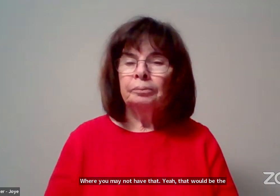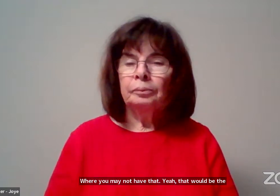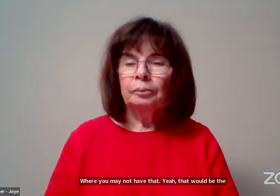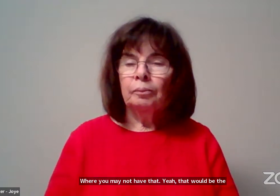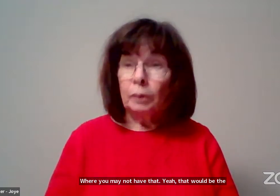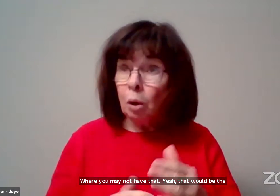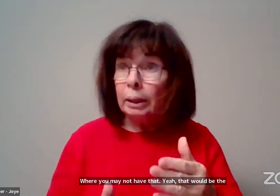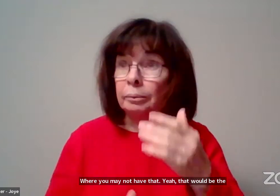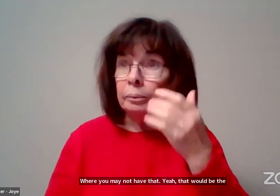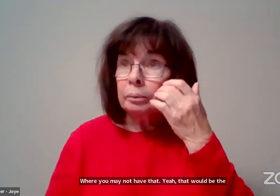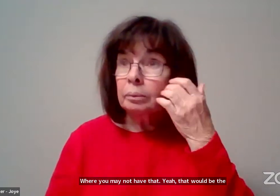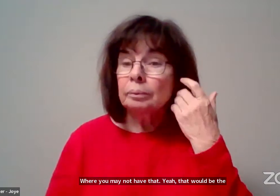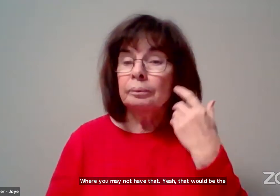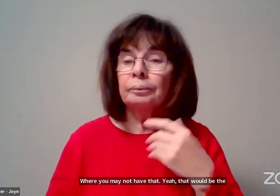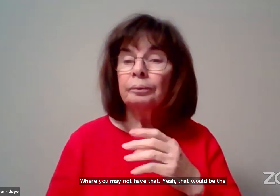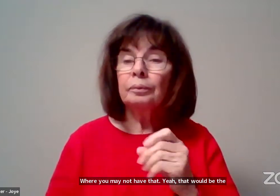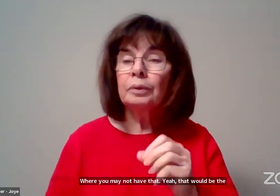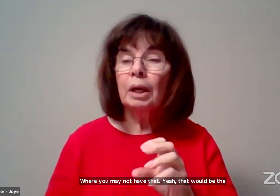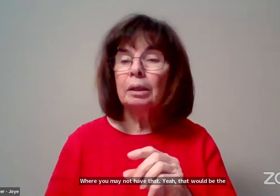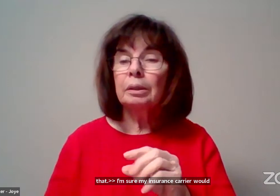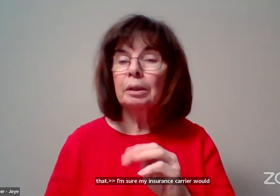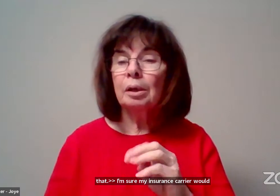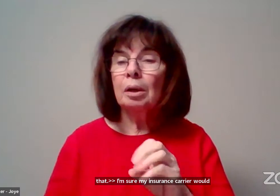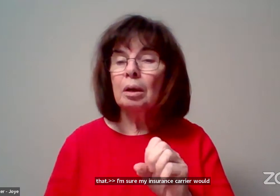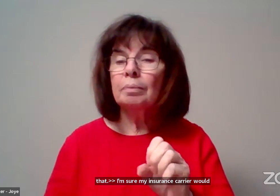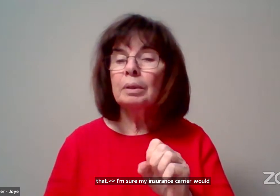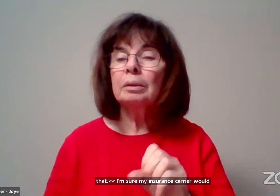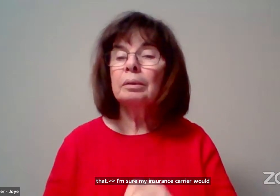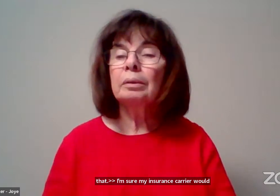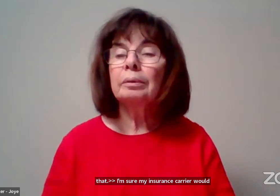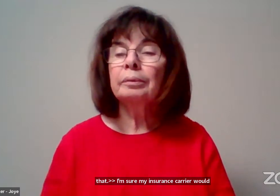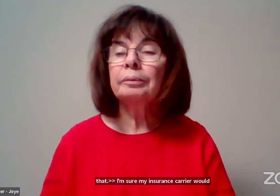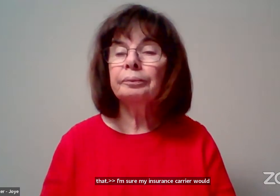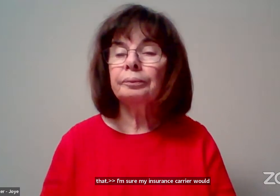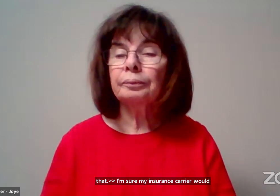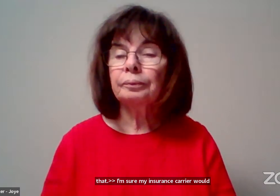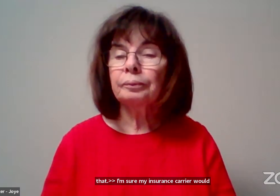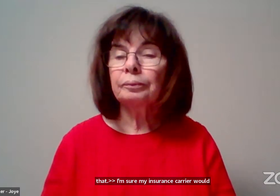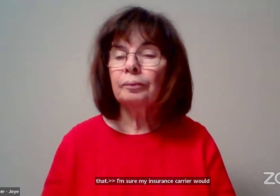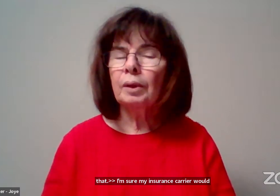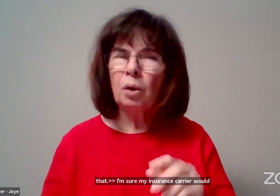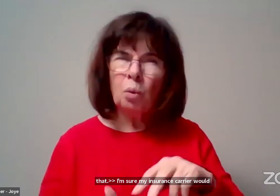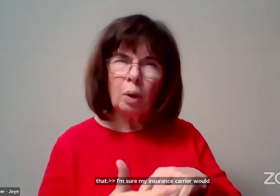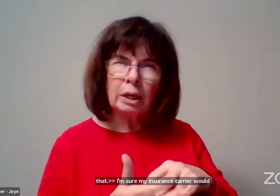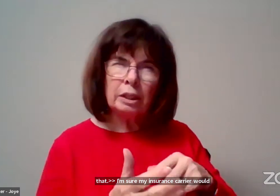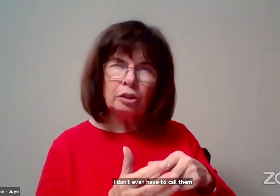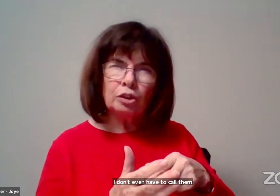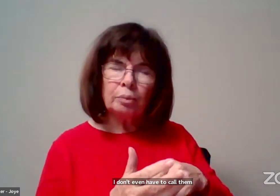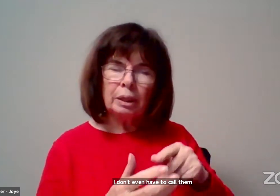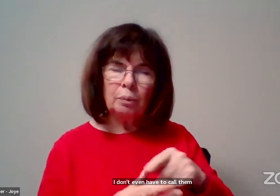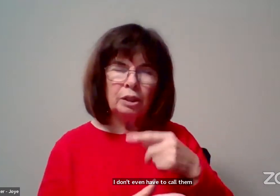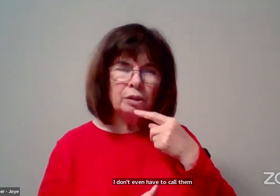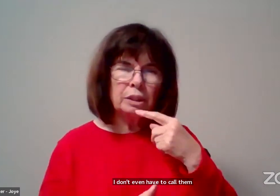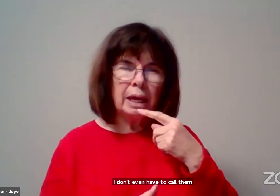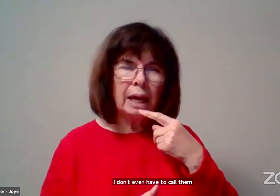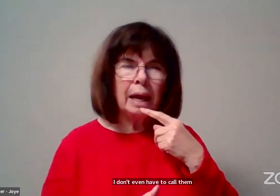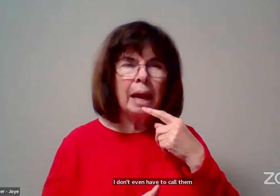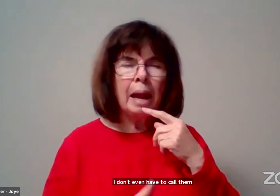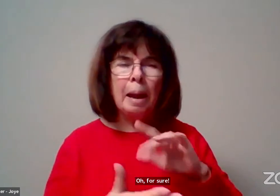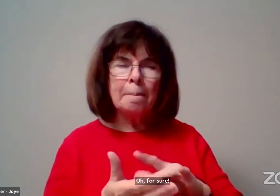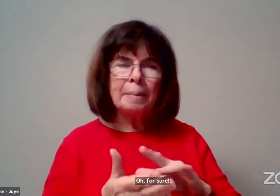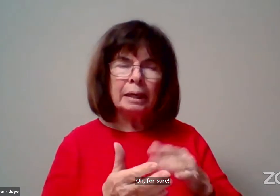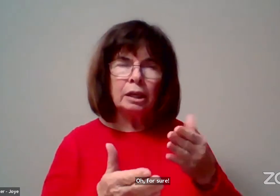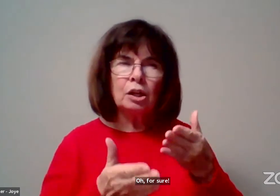Go ahead, Dr. Gott. Okay, it's me again. What did Julie mean about medical provider education when